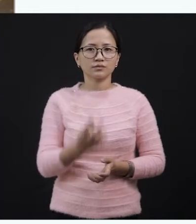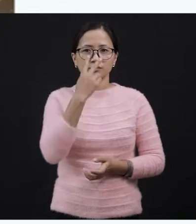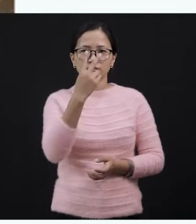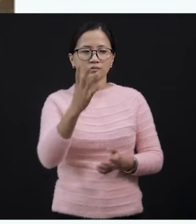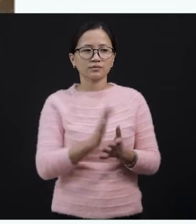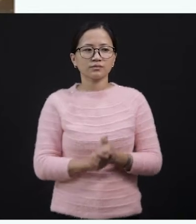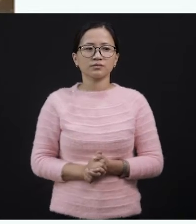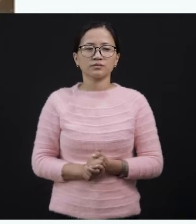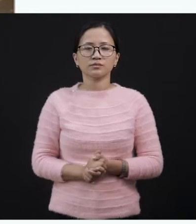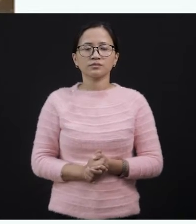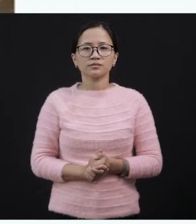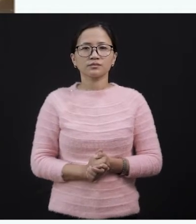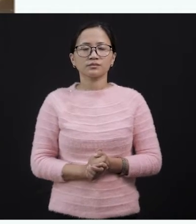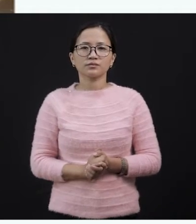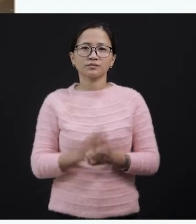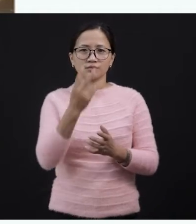see here.